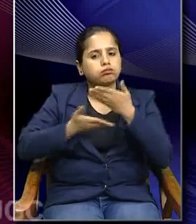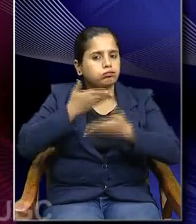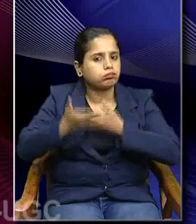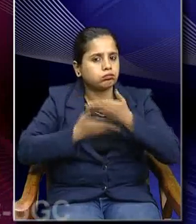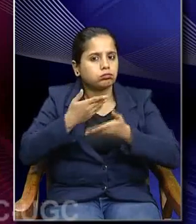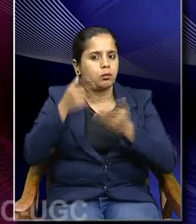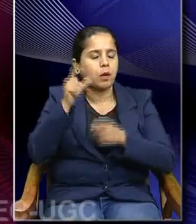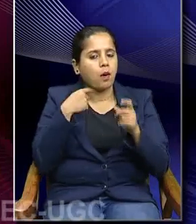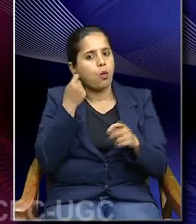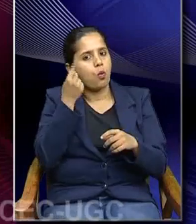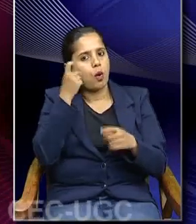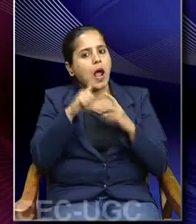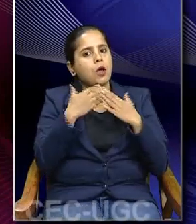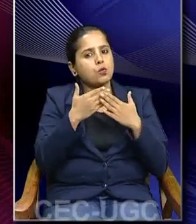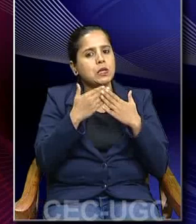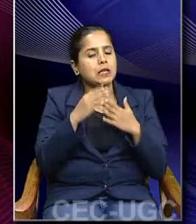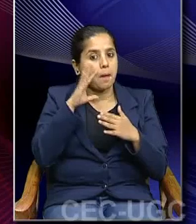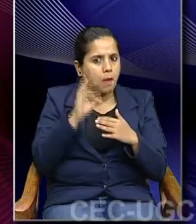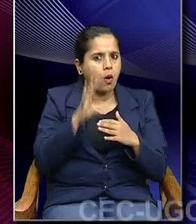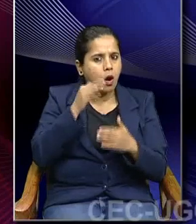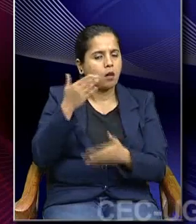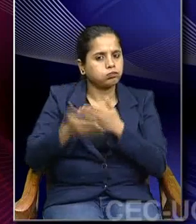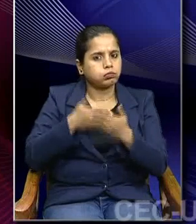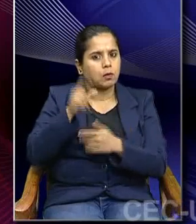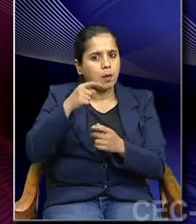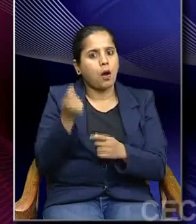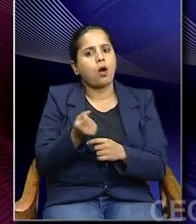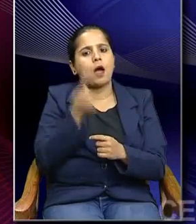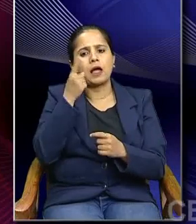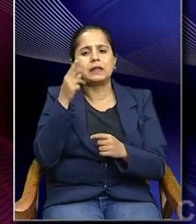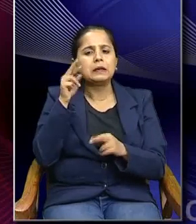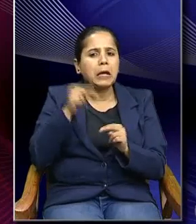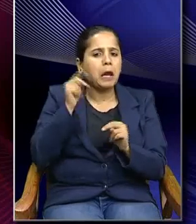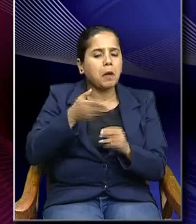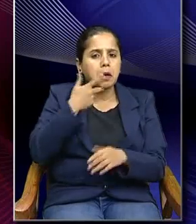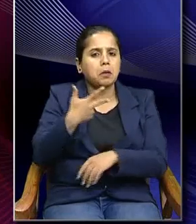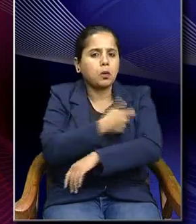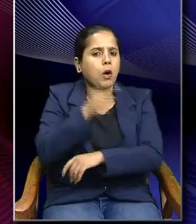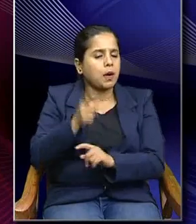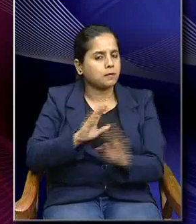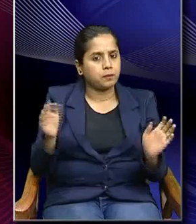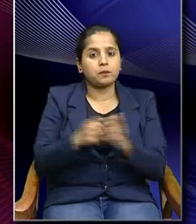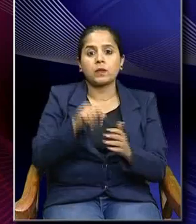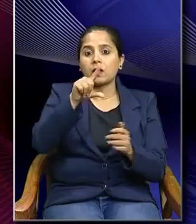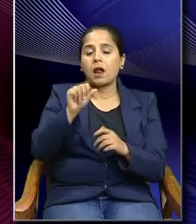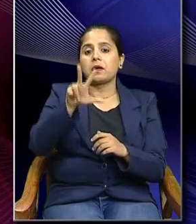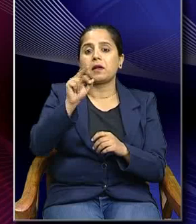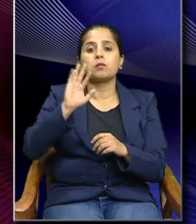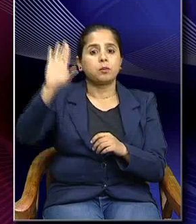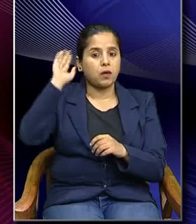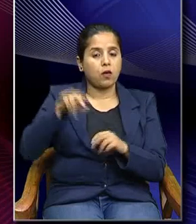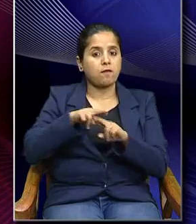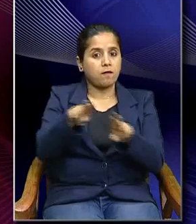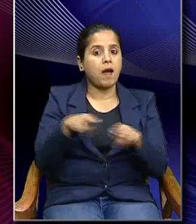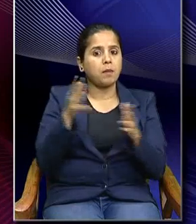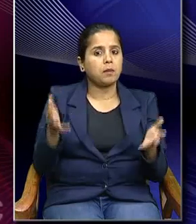the importance of education was being highlighted. During the 1980, the family planning program was